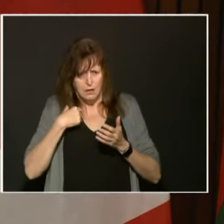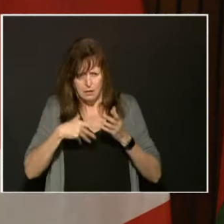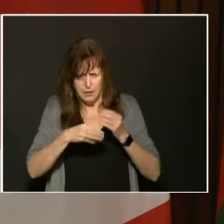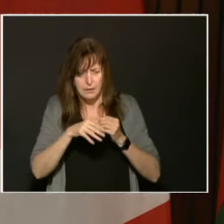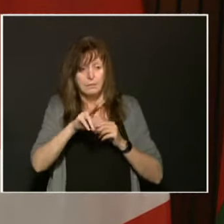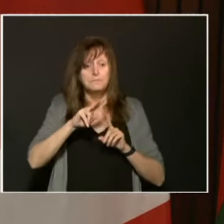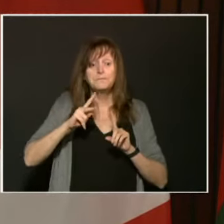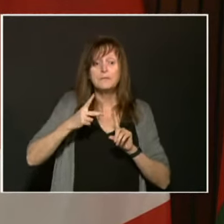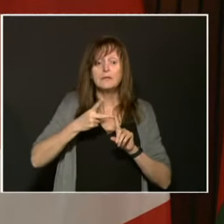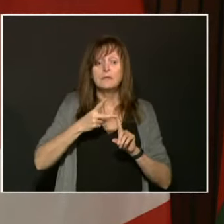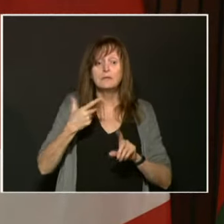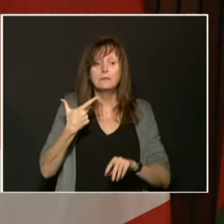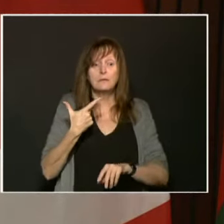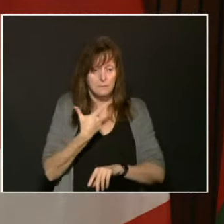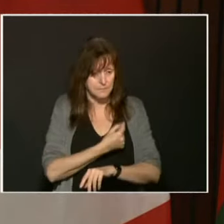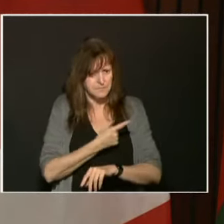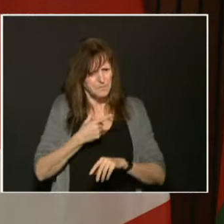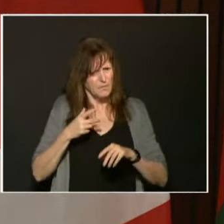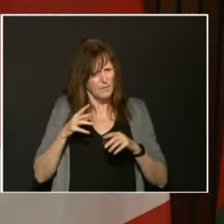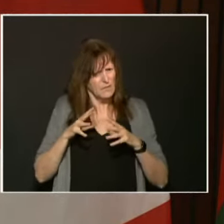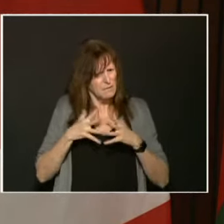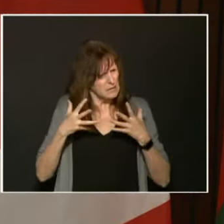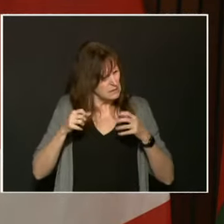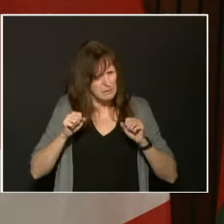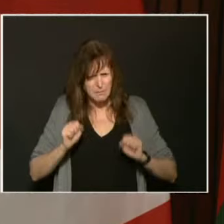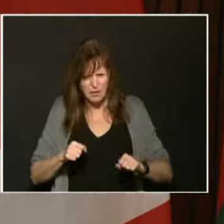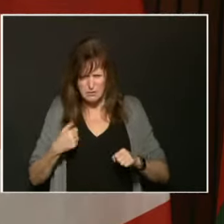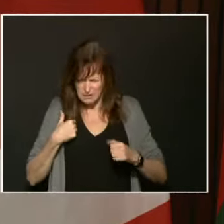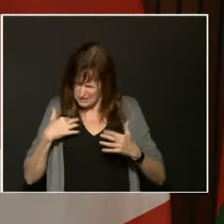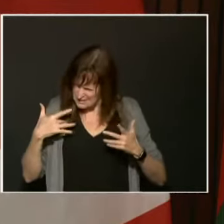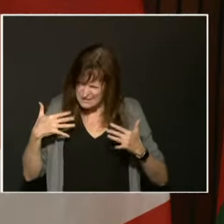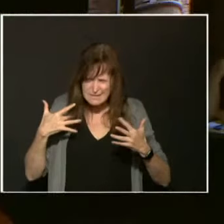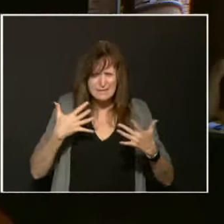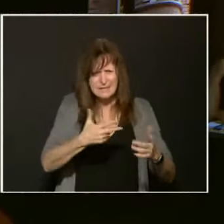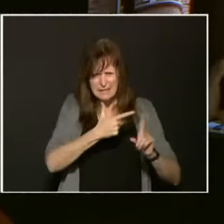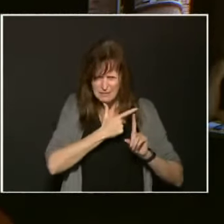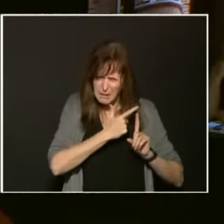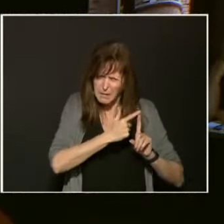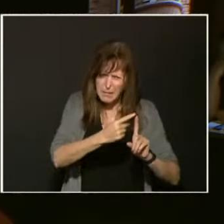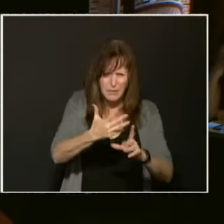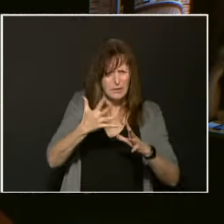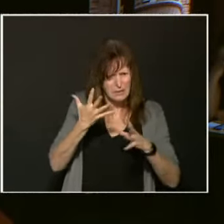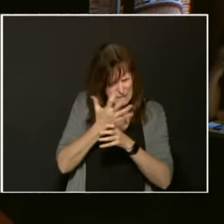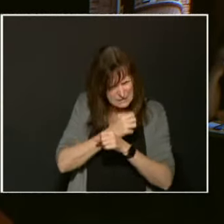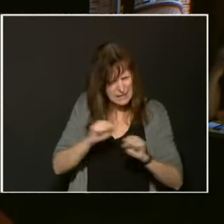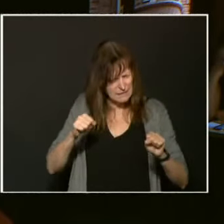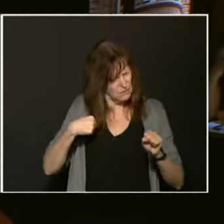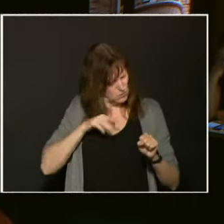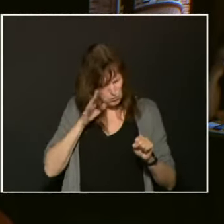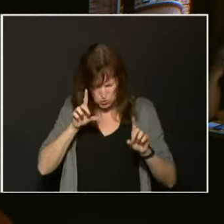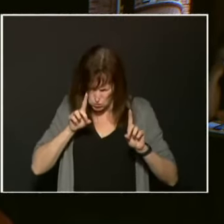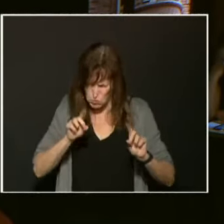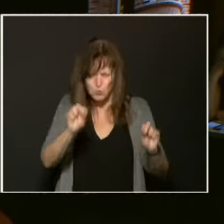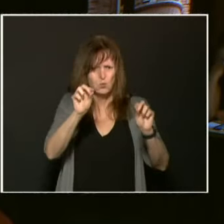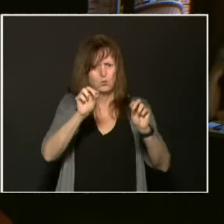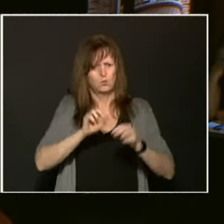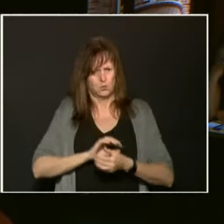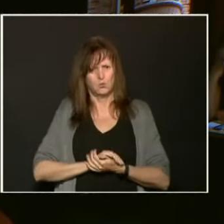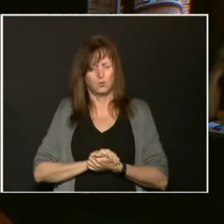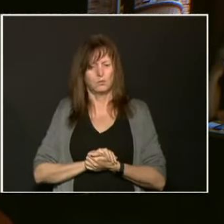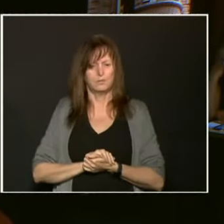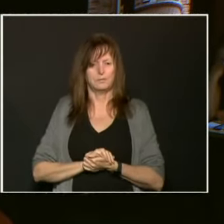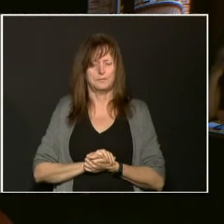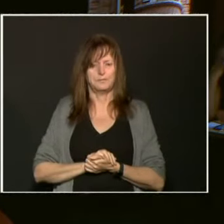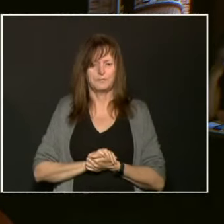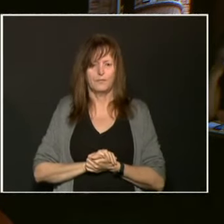so anything that is safe that we can do there is positive. Follow-up? Dr. Yaffe, on testing,